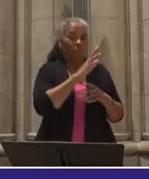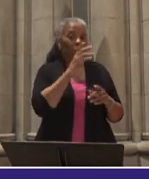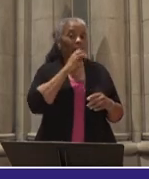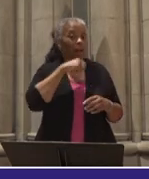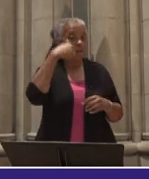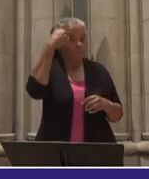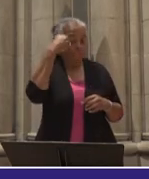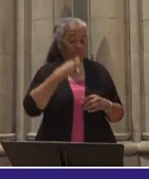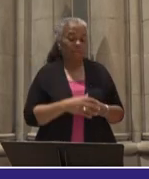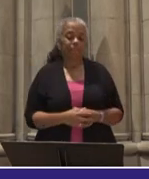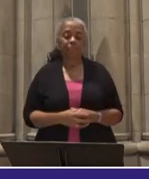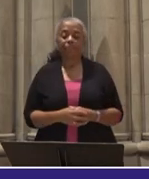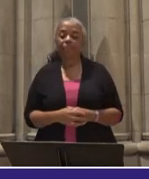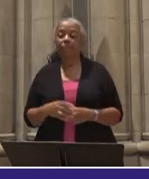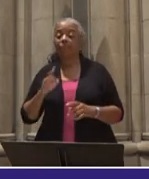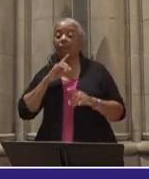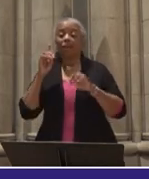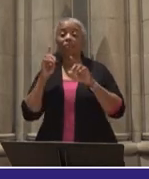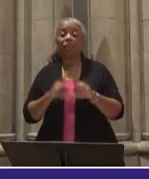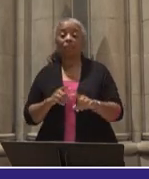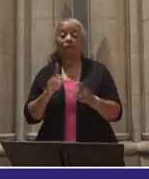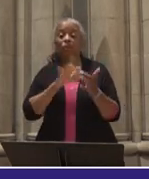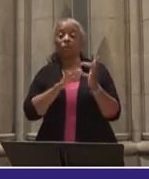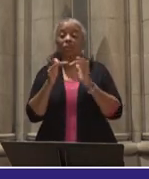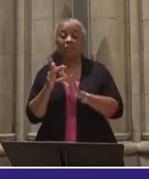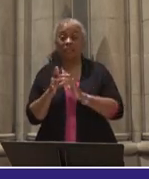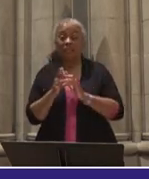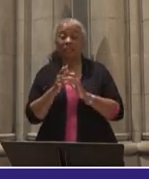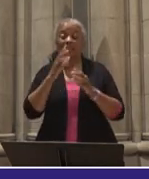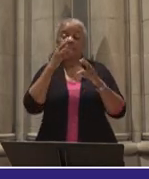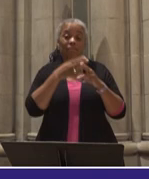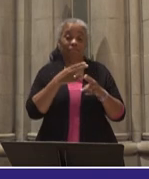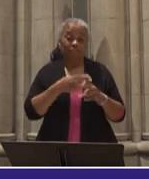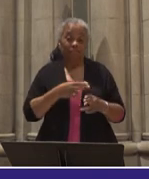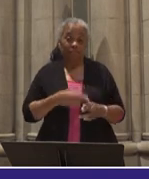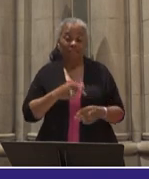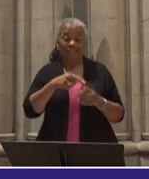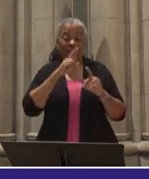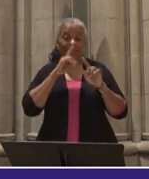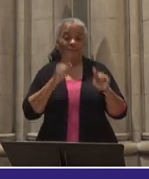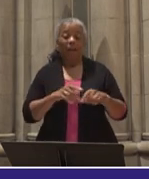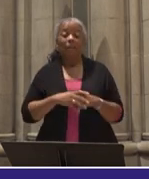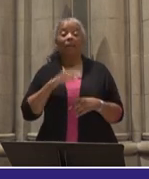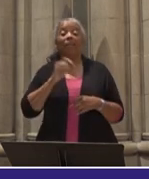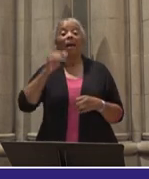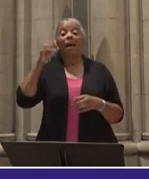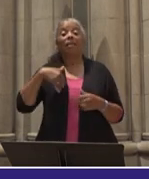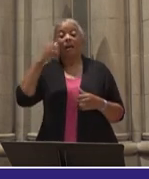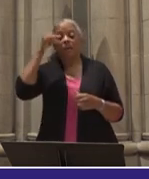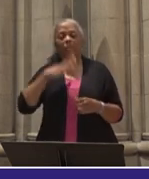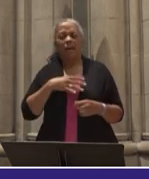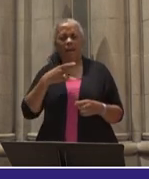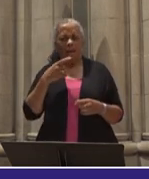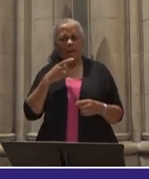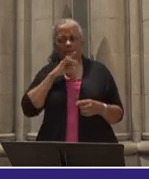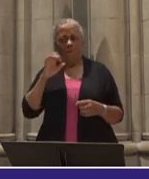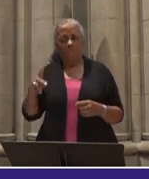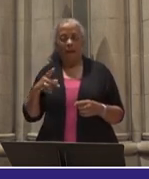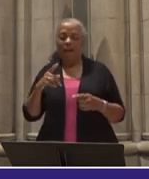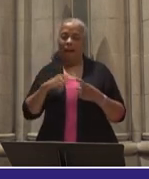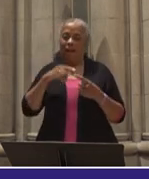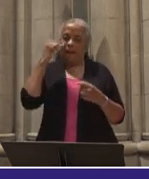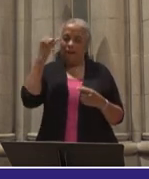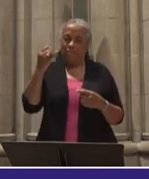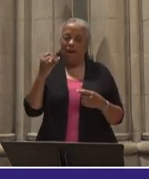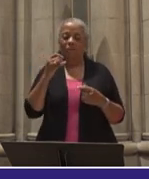elders. In response to Jesus' citing of these commandments, the young man retorts, and I imagine